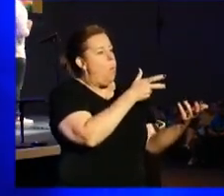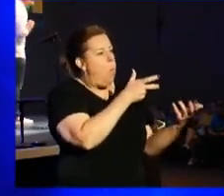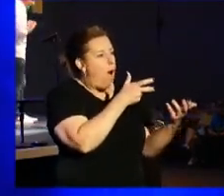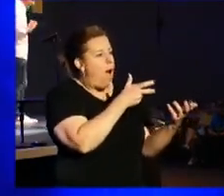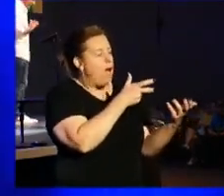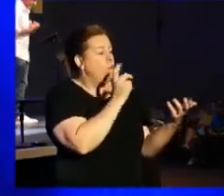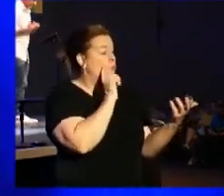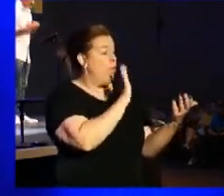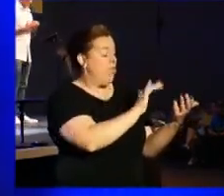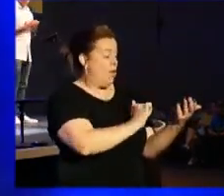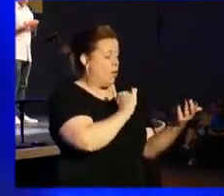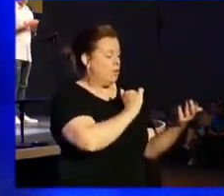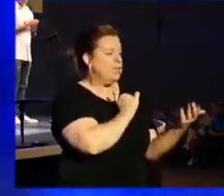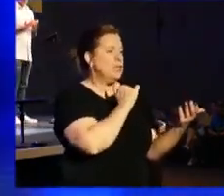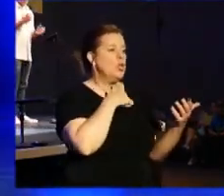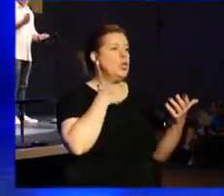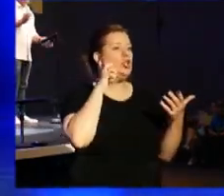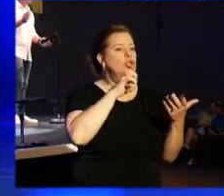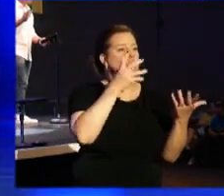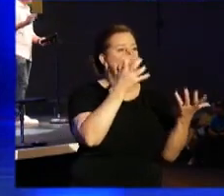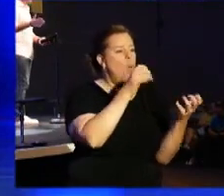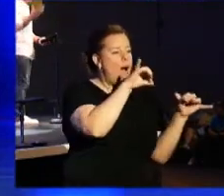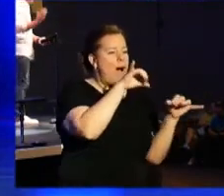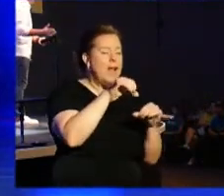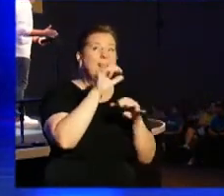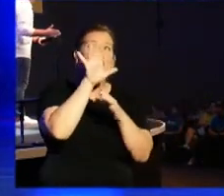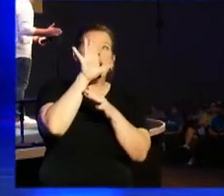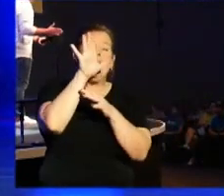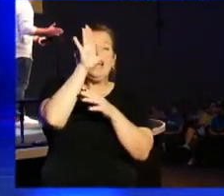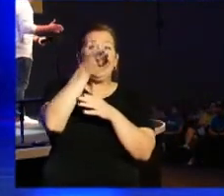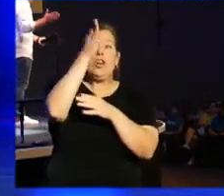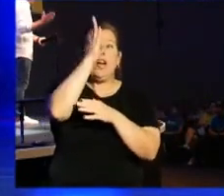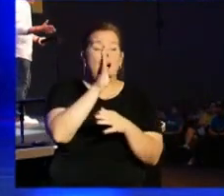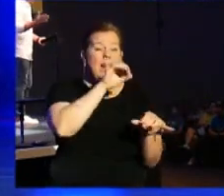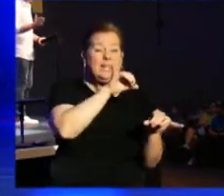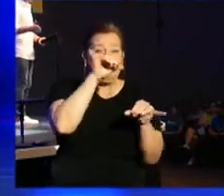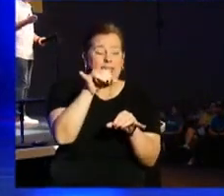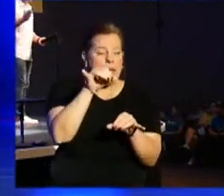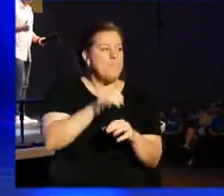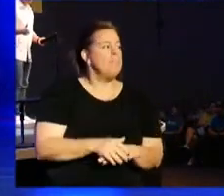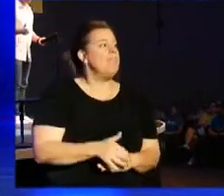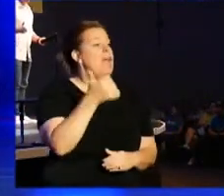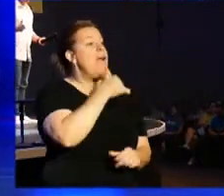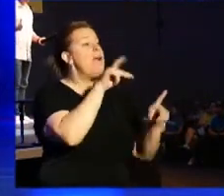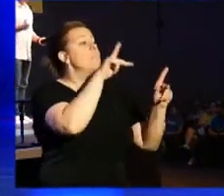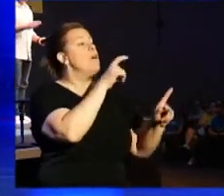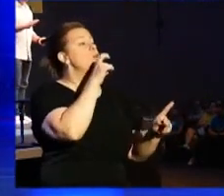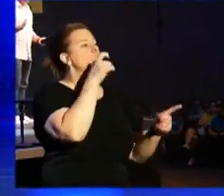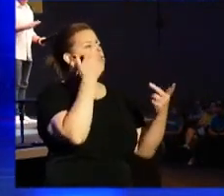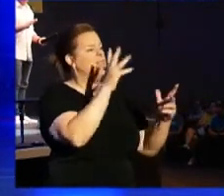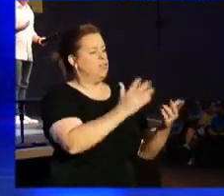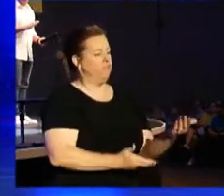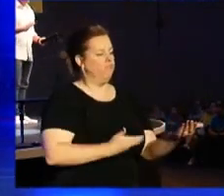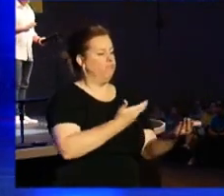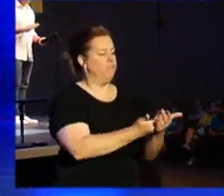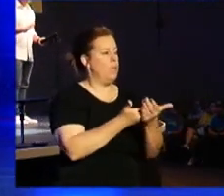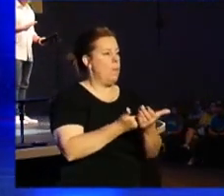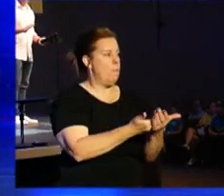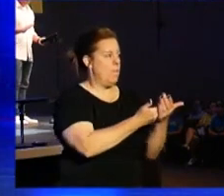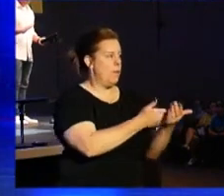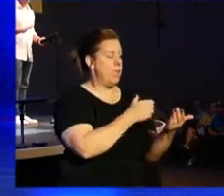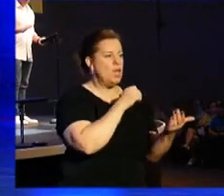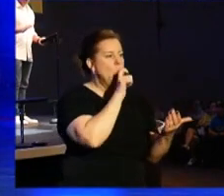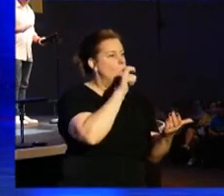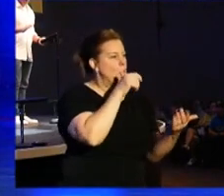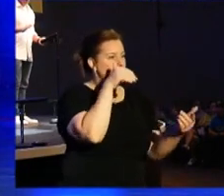Christ every day. Anyone with a baby or who's had a baby knows you don't have to remind them to